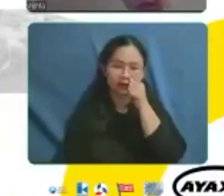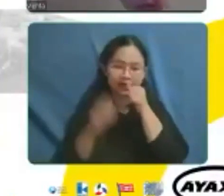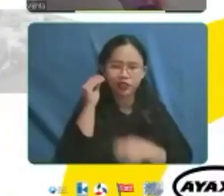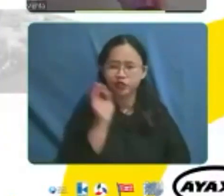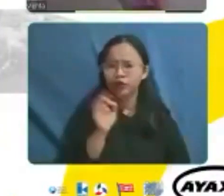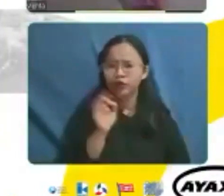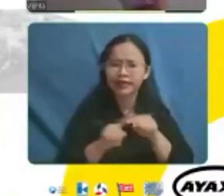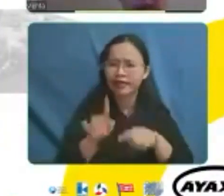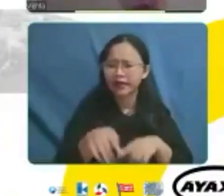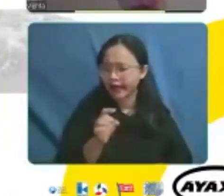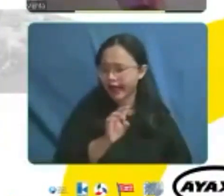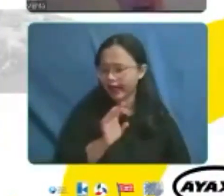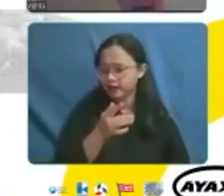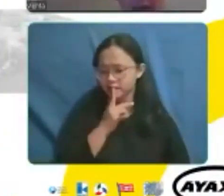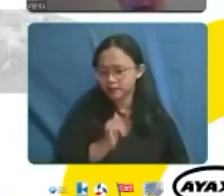Next slide, please.